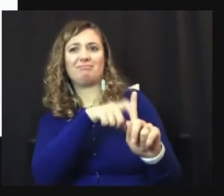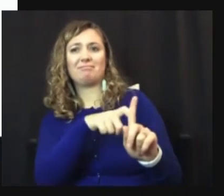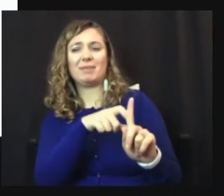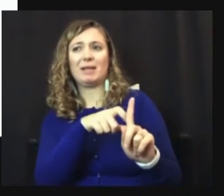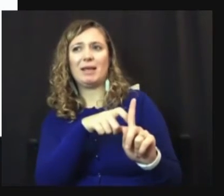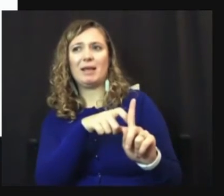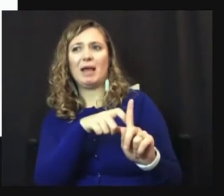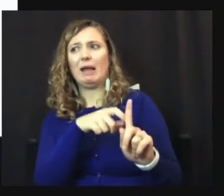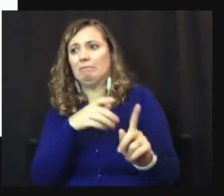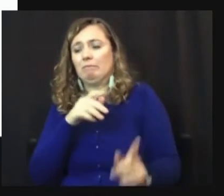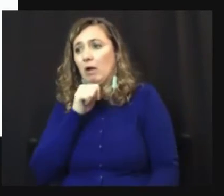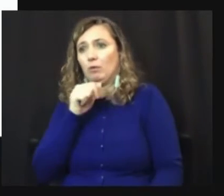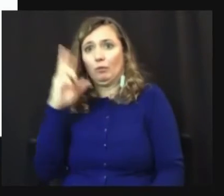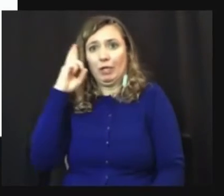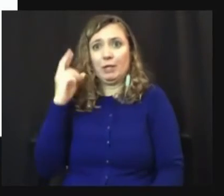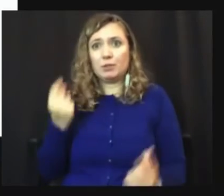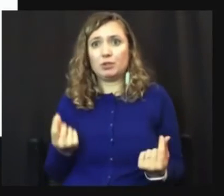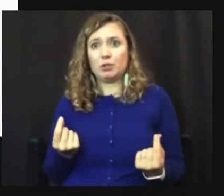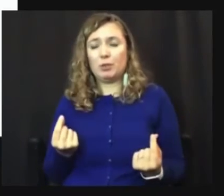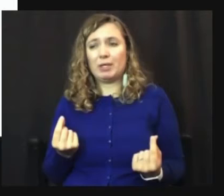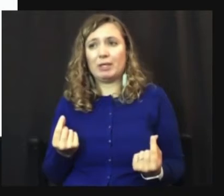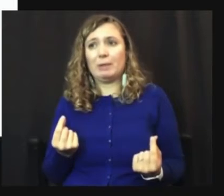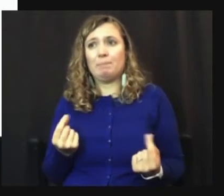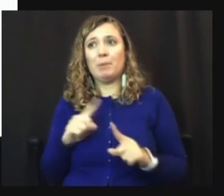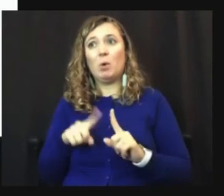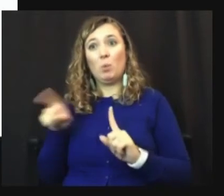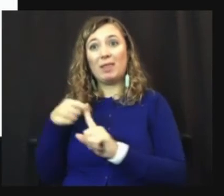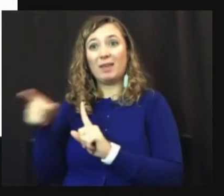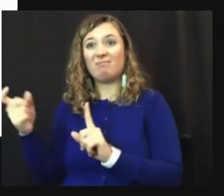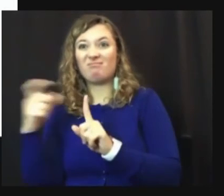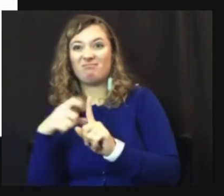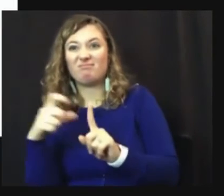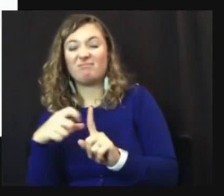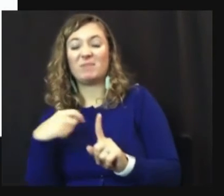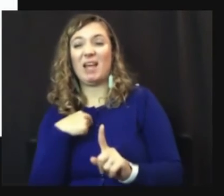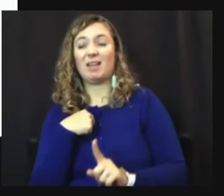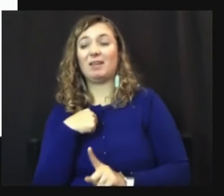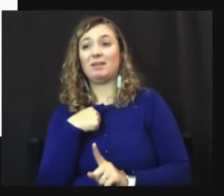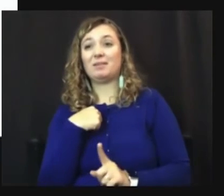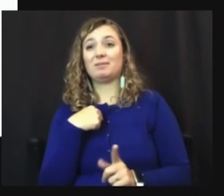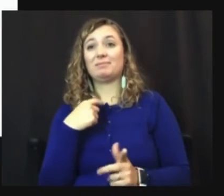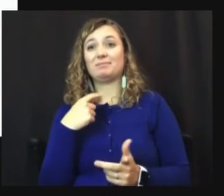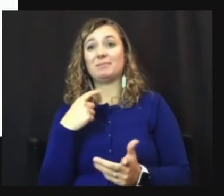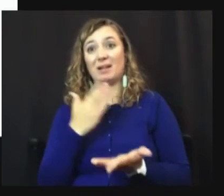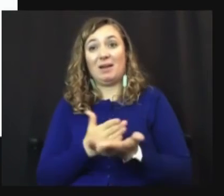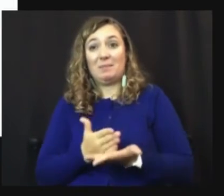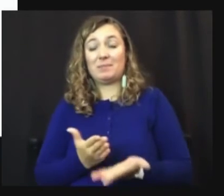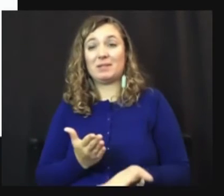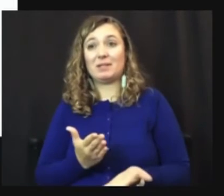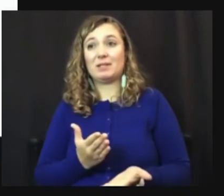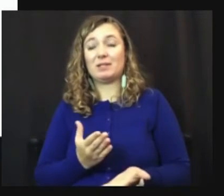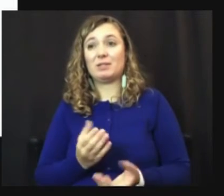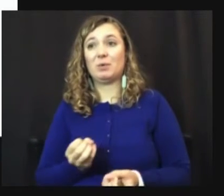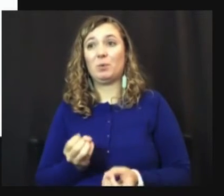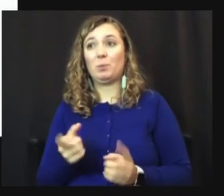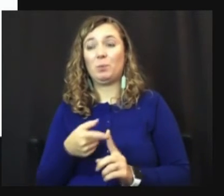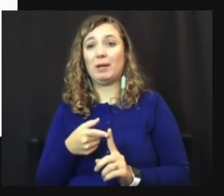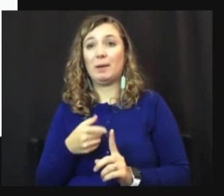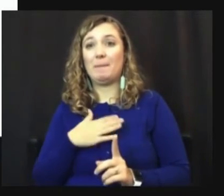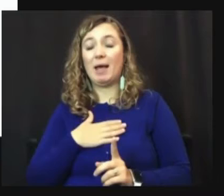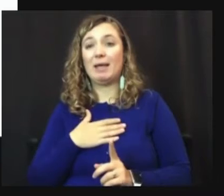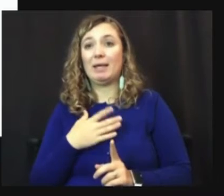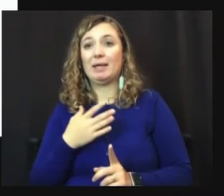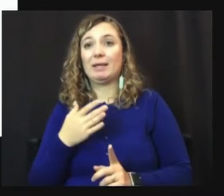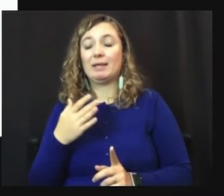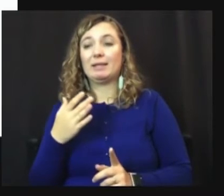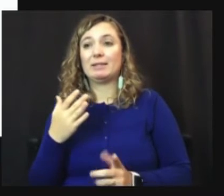it and I stopped. And then from that point forward, whenever my team scored a point, I got scared that I would jump